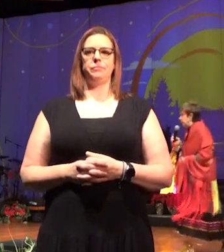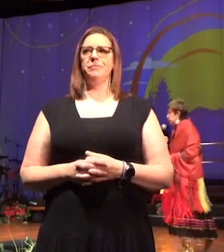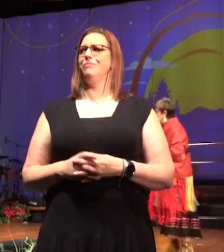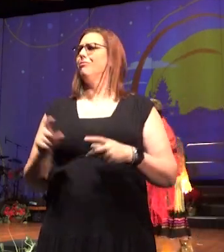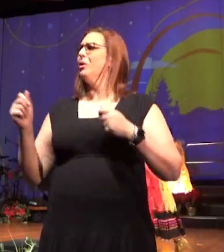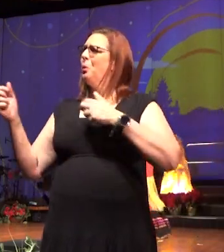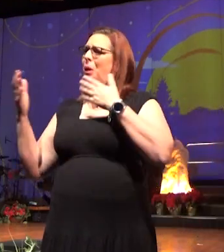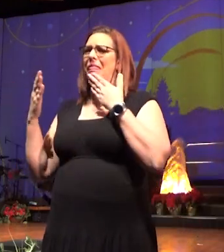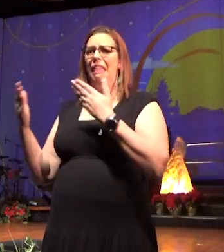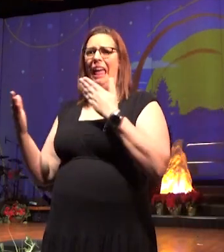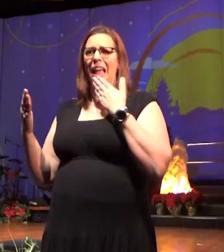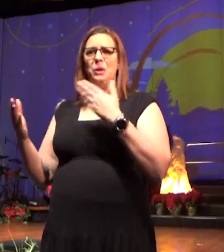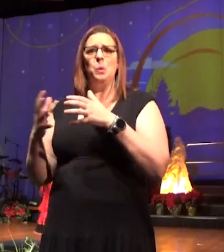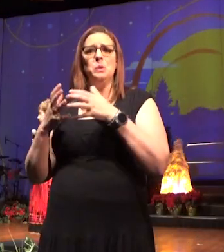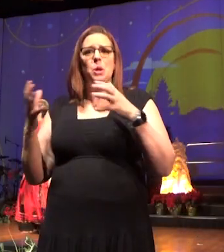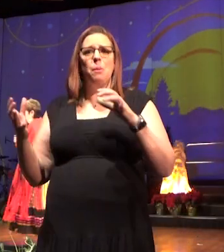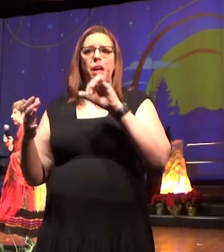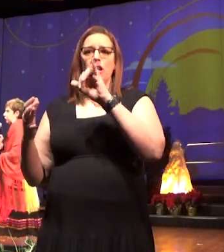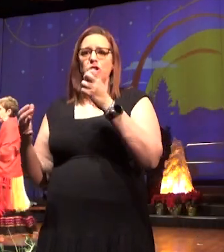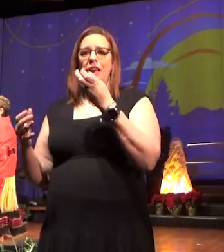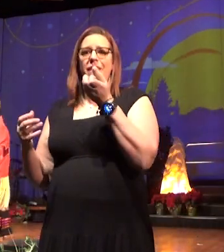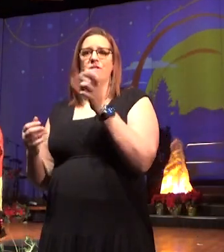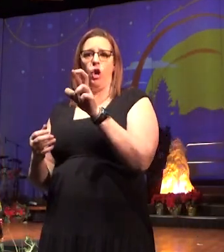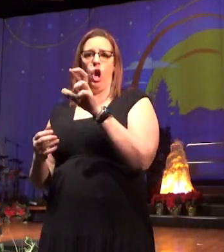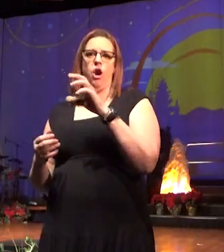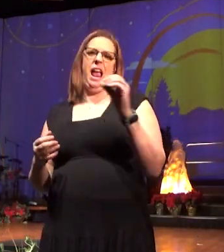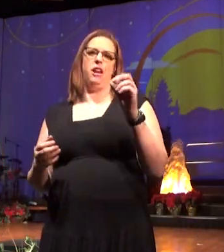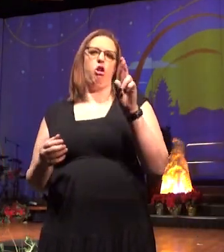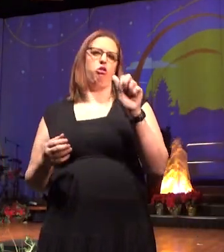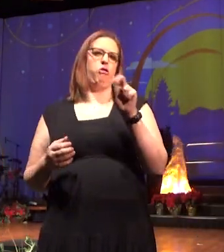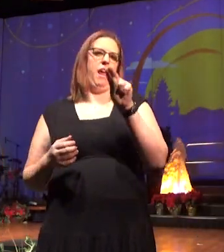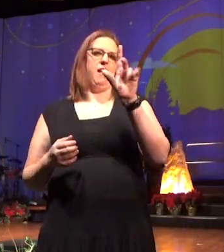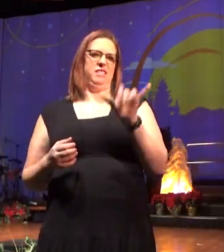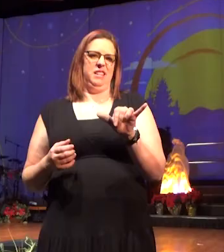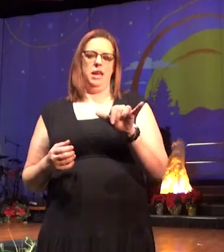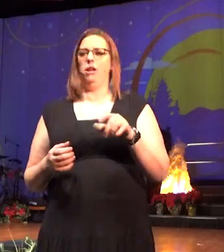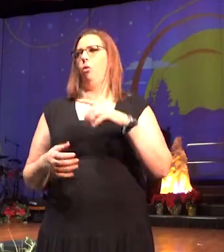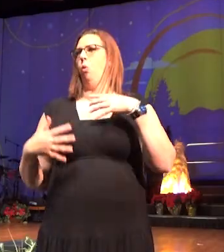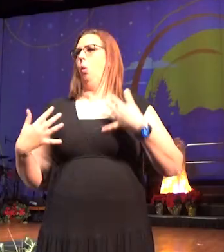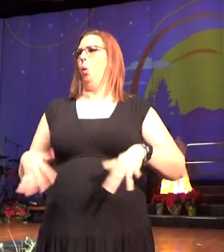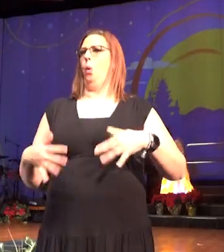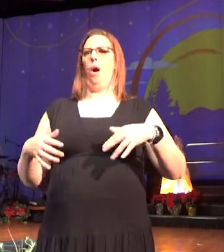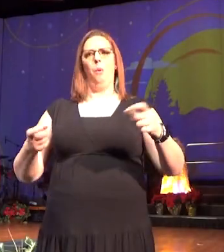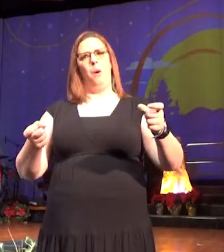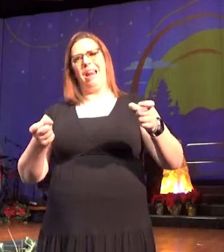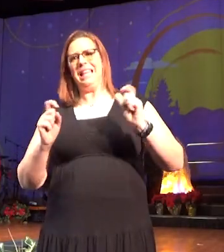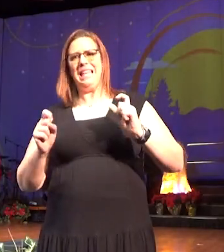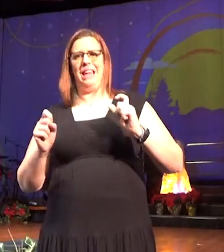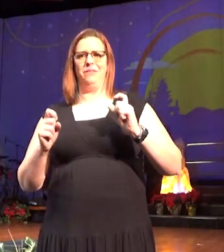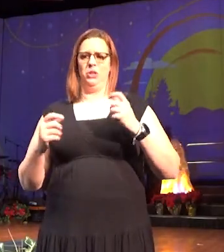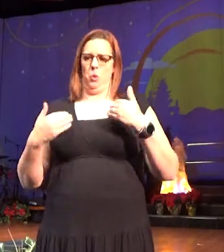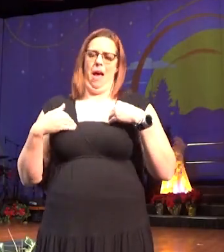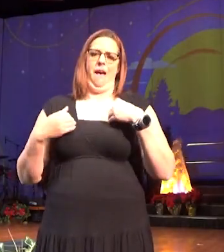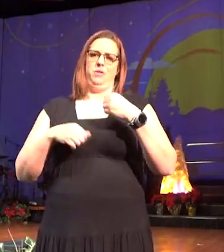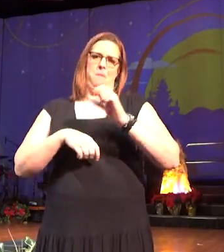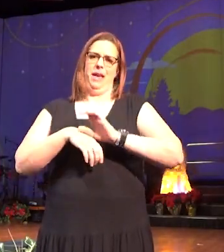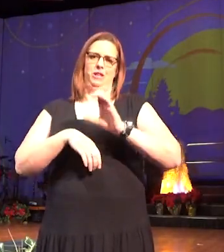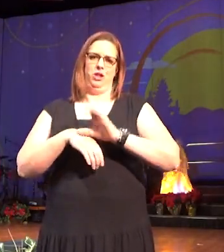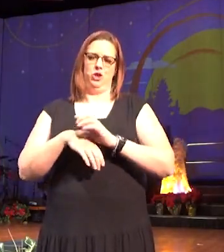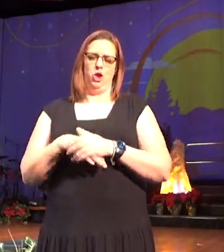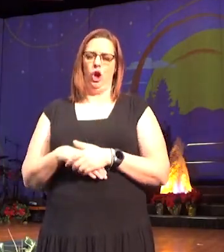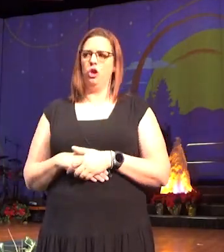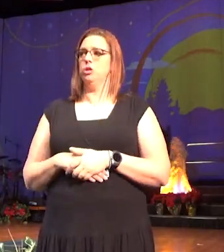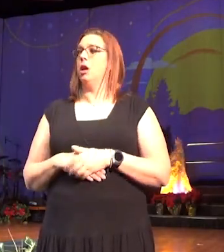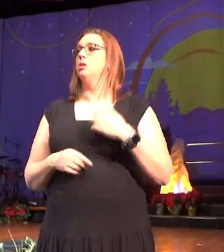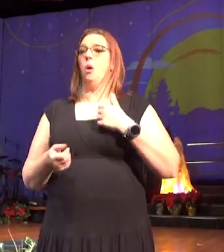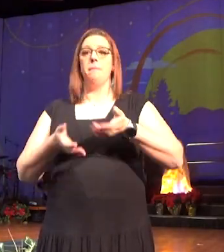alleluia. Thank you. Thank you so much, Jennifer and Randy Chavez. What a gift to have them part of our church. And I'm